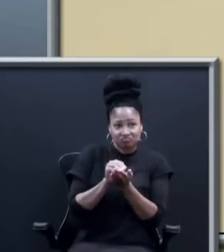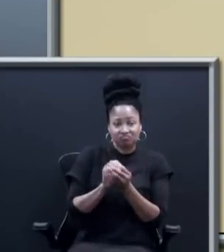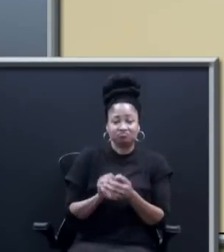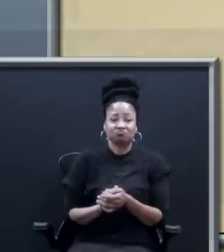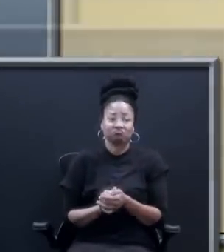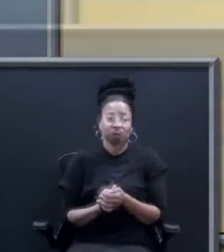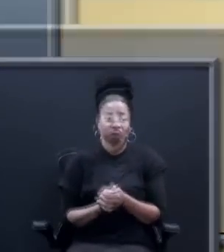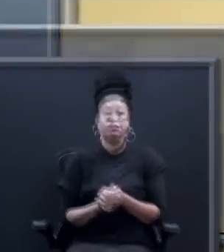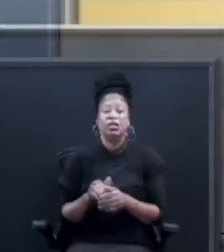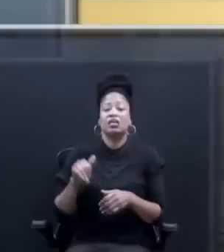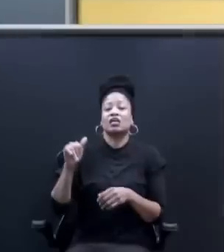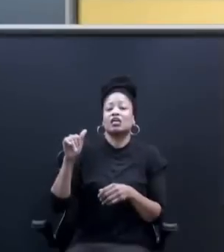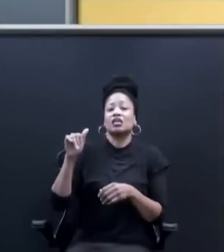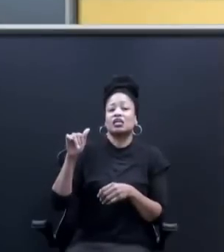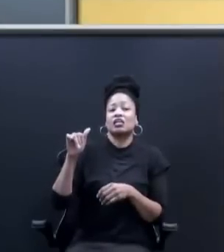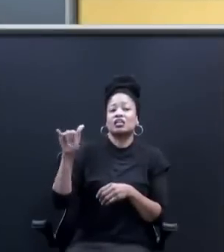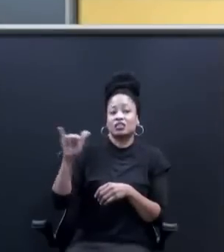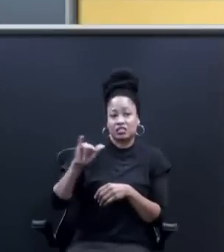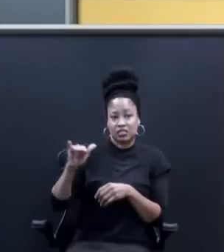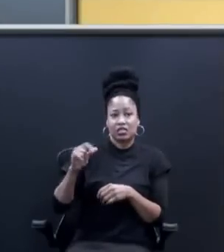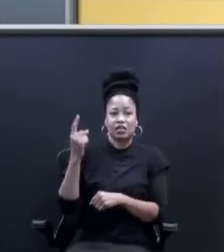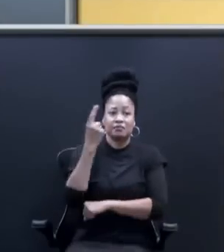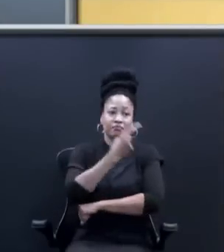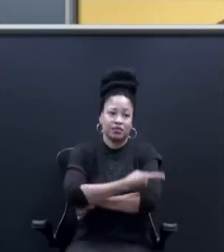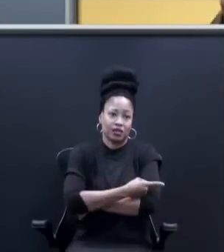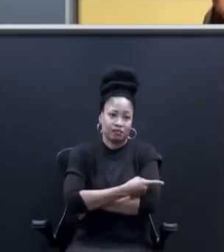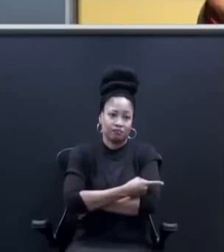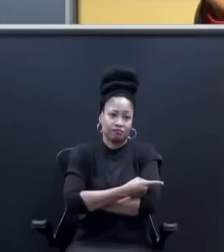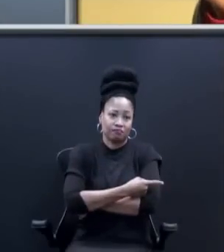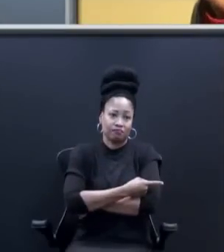that on the day